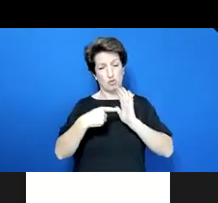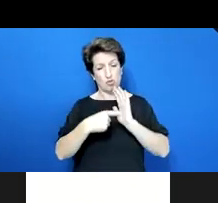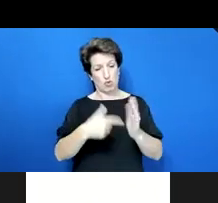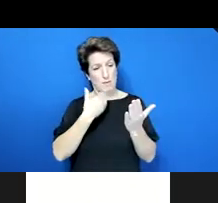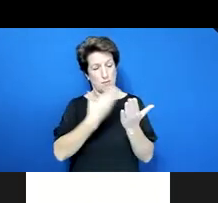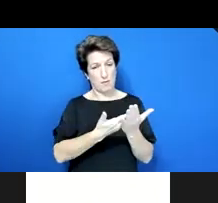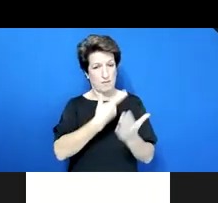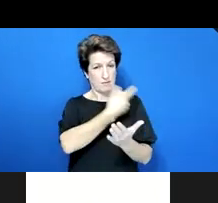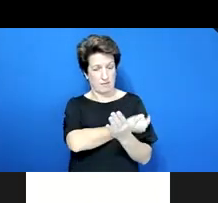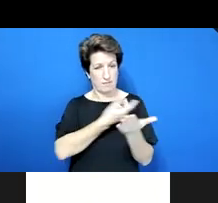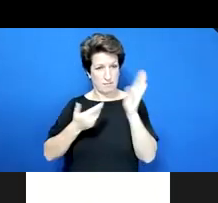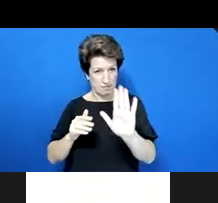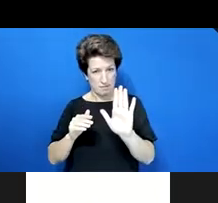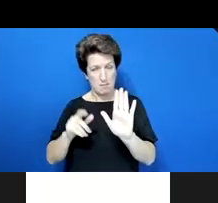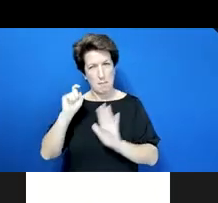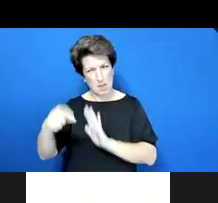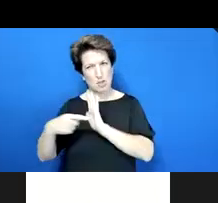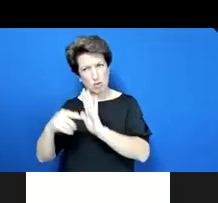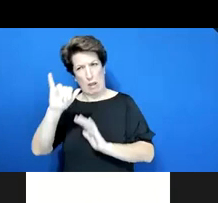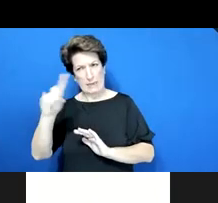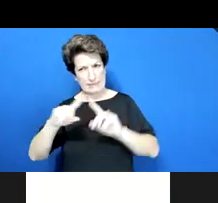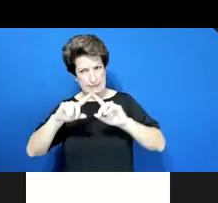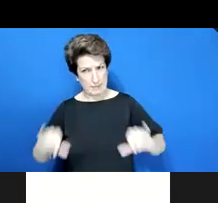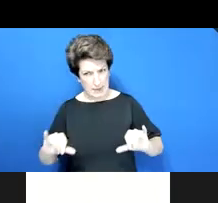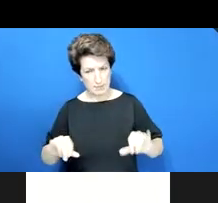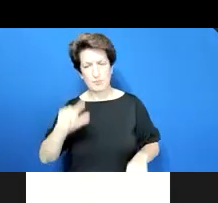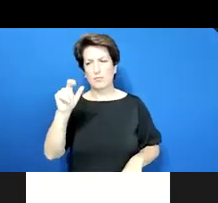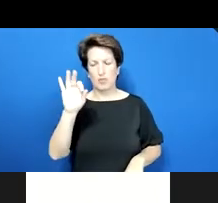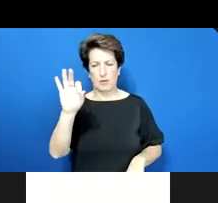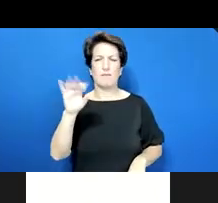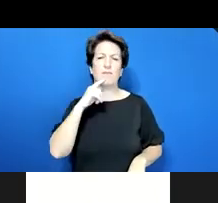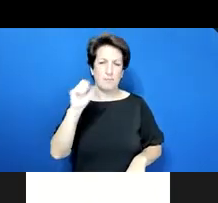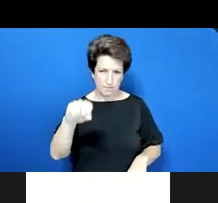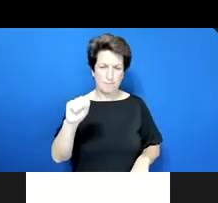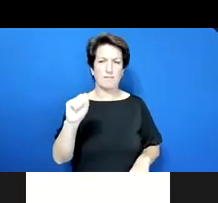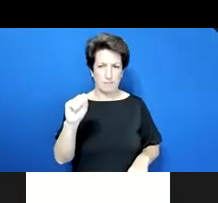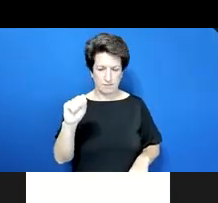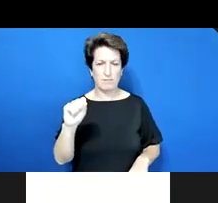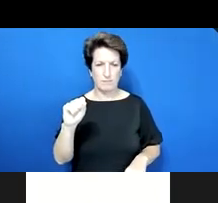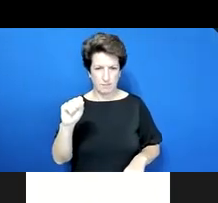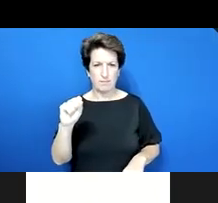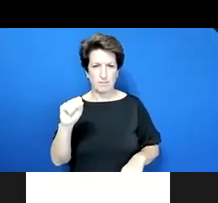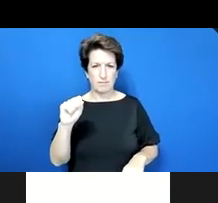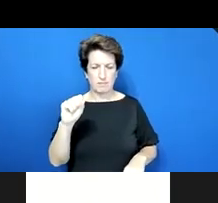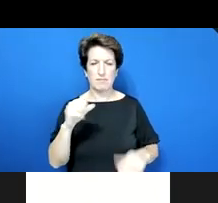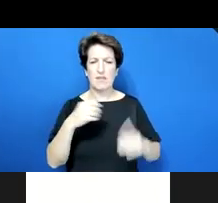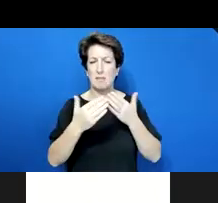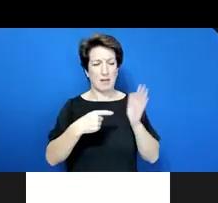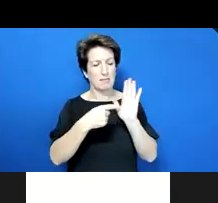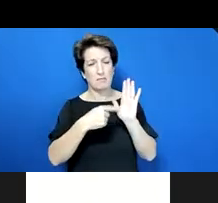to show their ID. Absolutely, including with the QR code version, you still need to show your